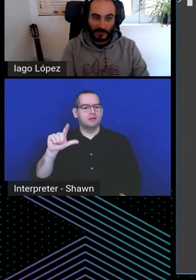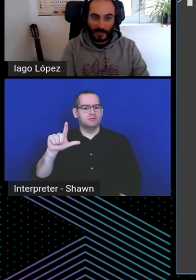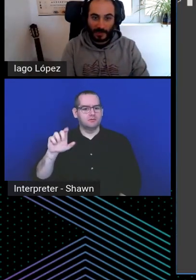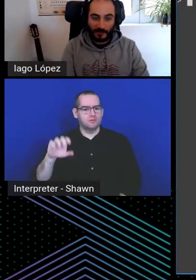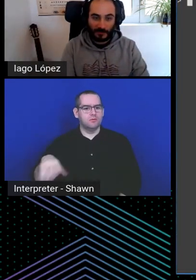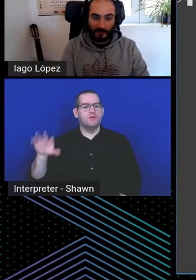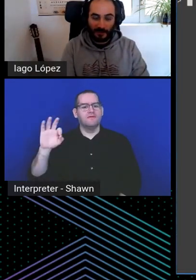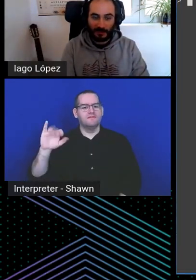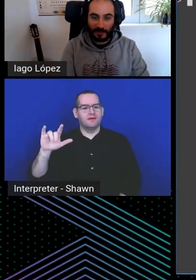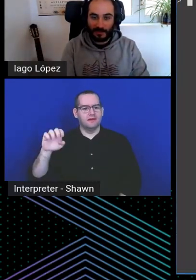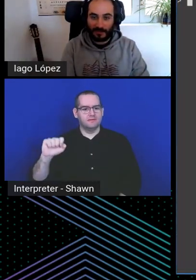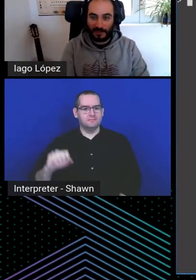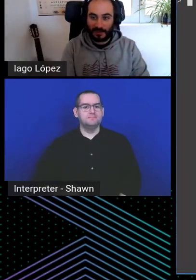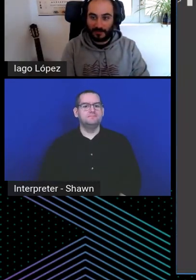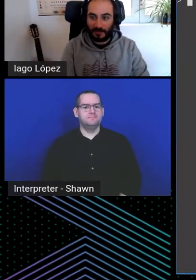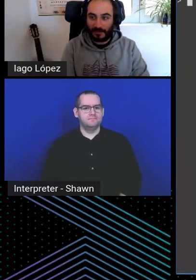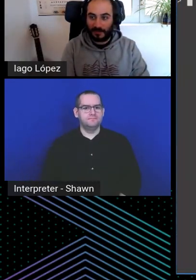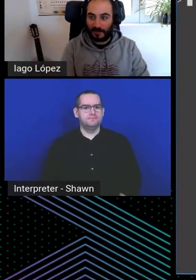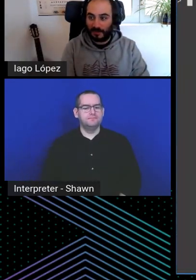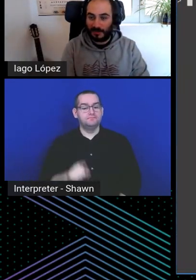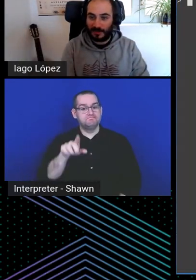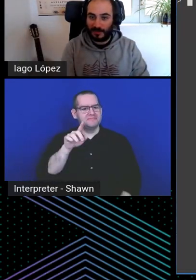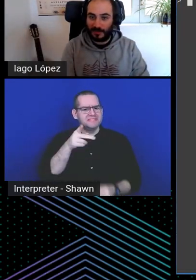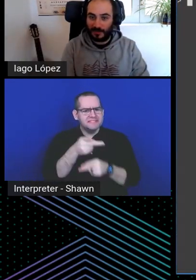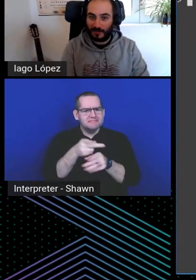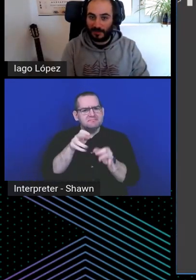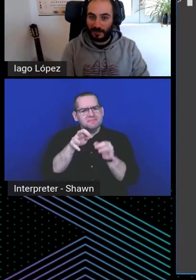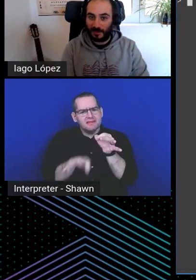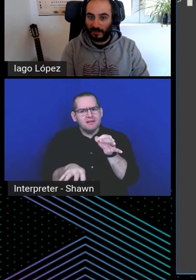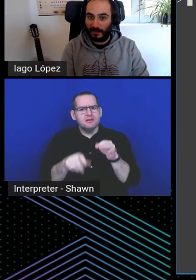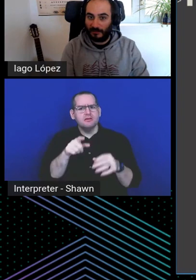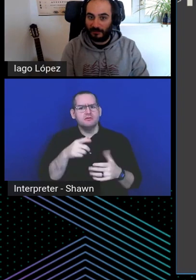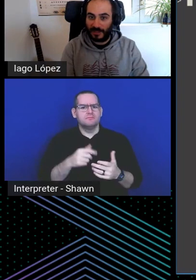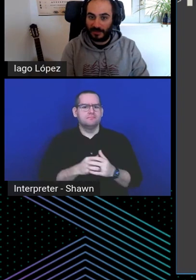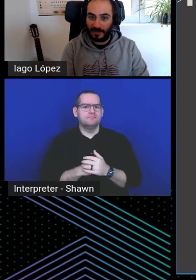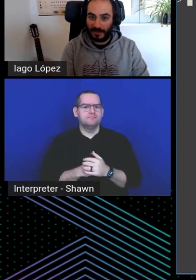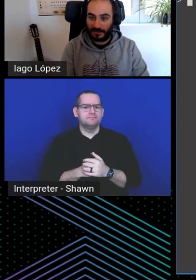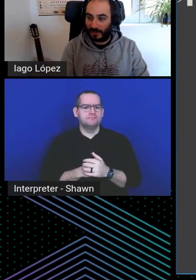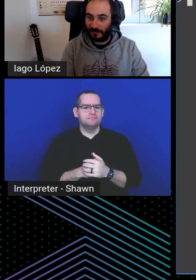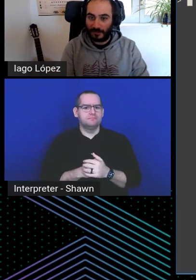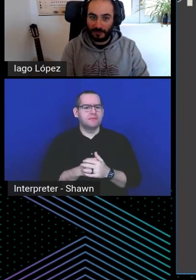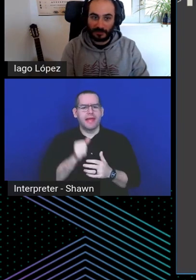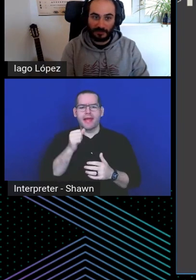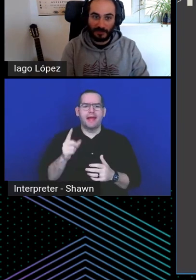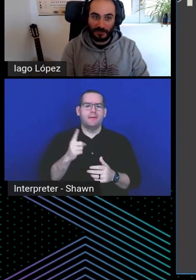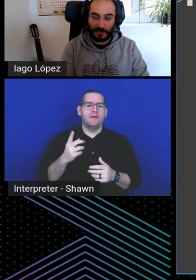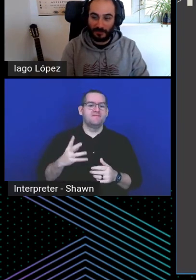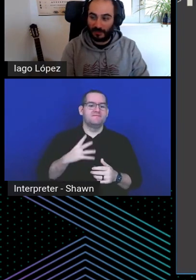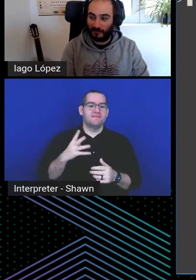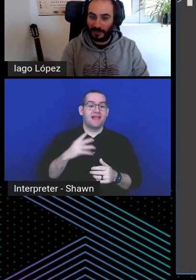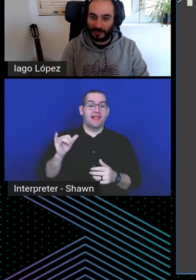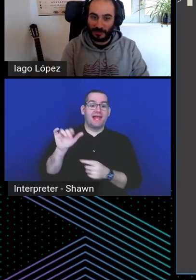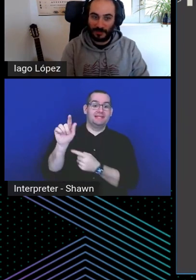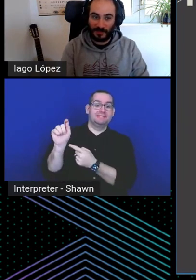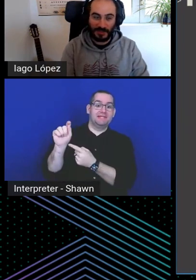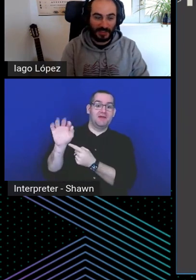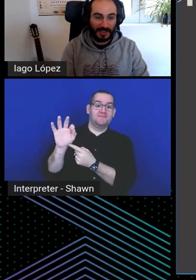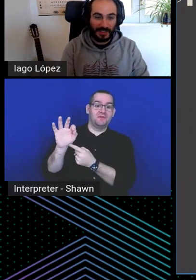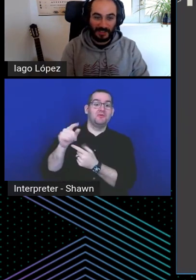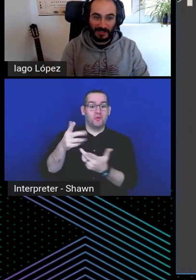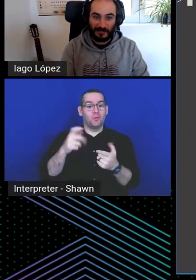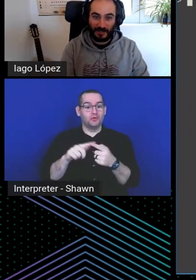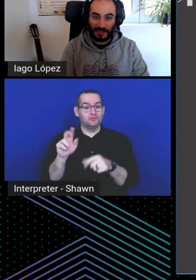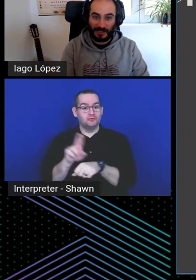yeah, I wanted to keep this very simple and don't use something fancy like Terraform, which you probably want to